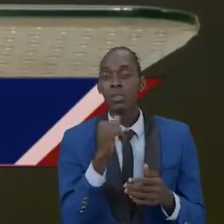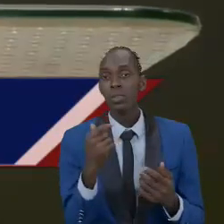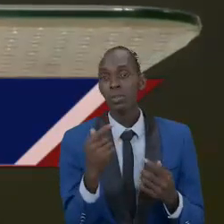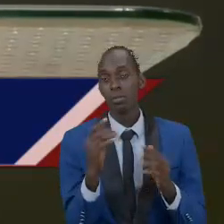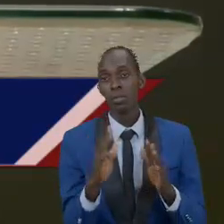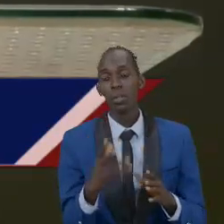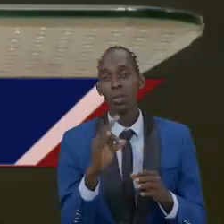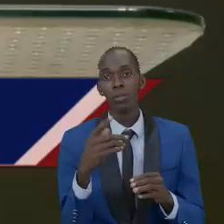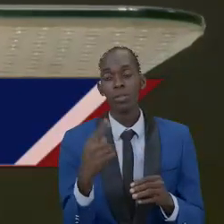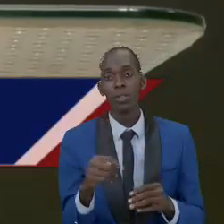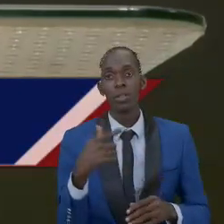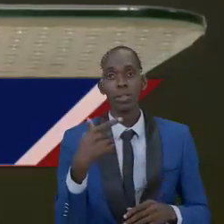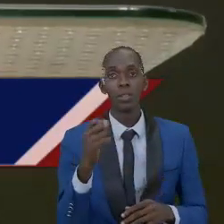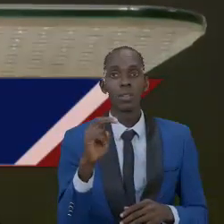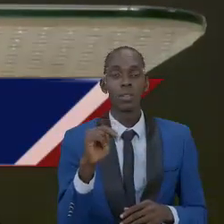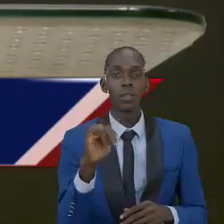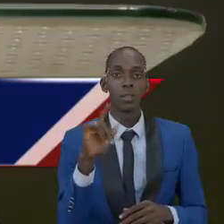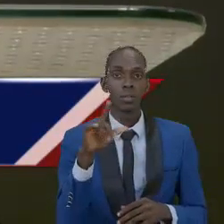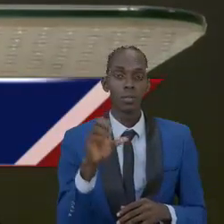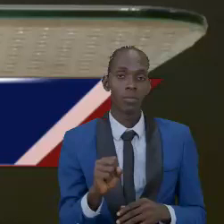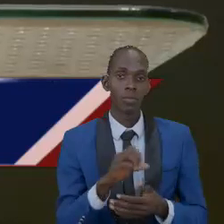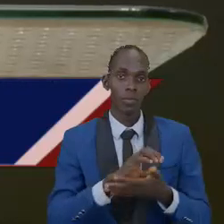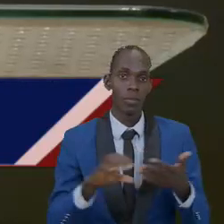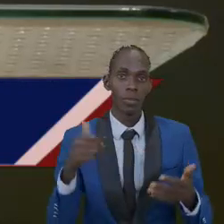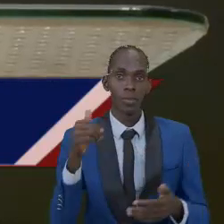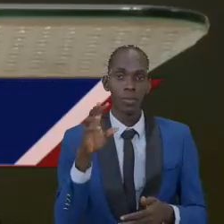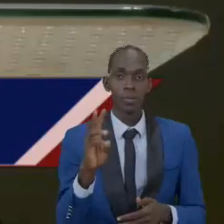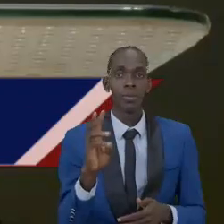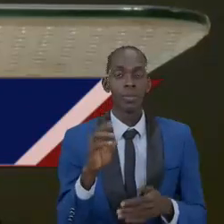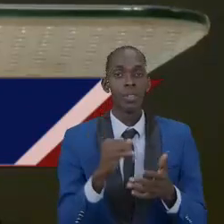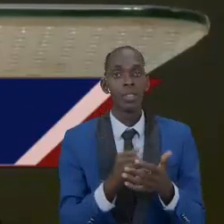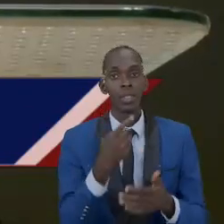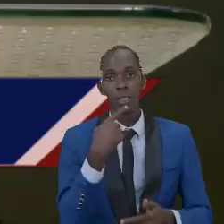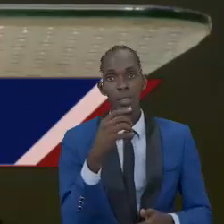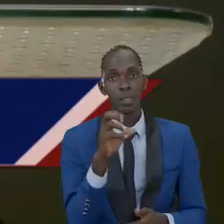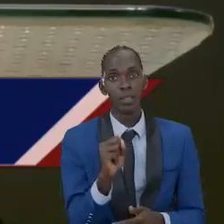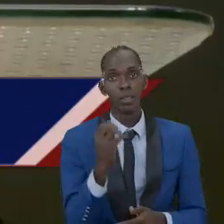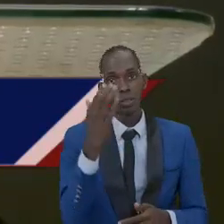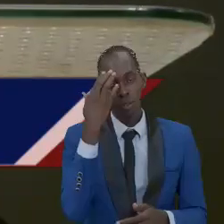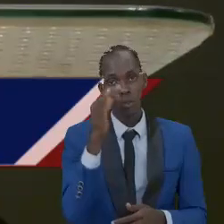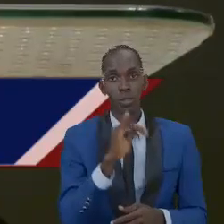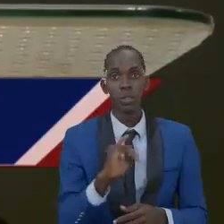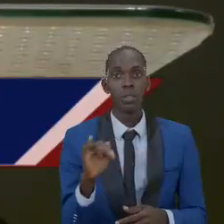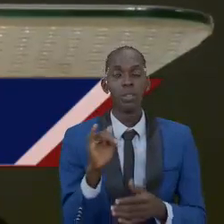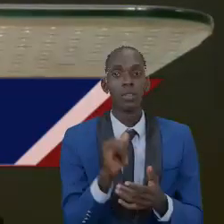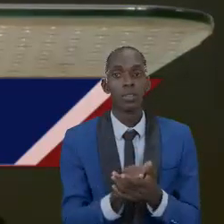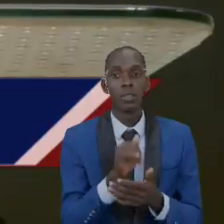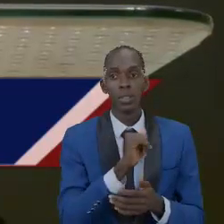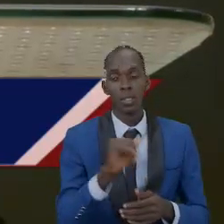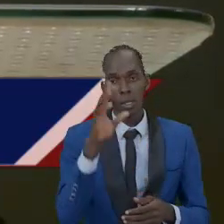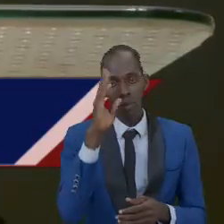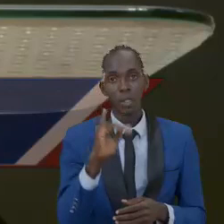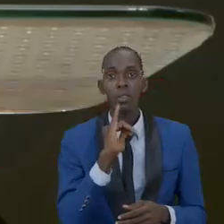of the Gentiles. 16, it says, knowing that a man is